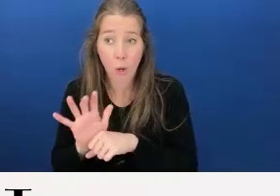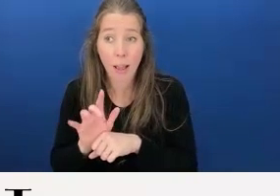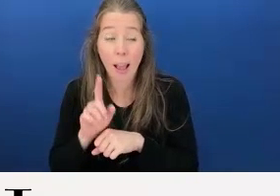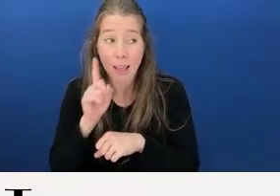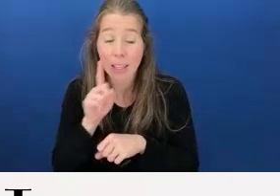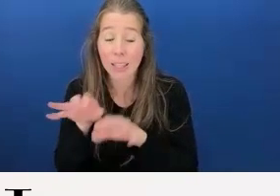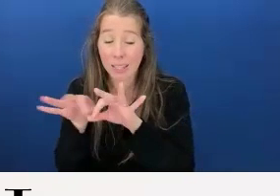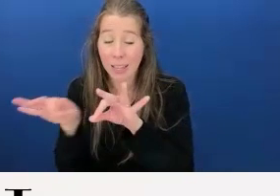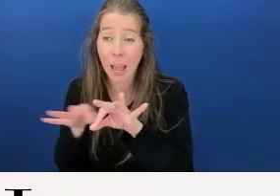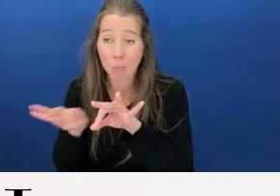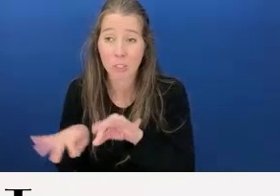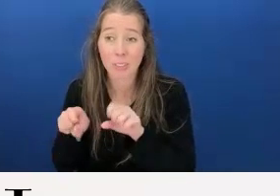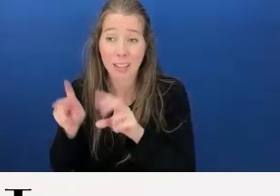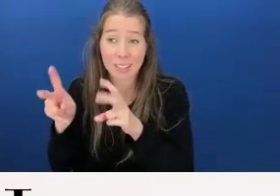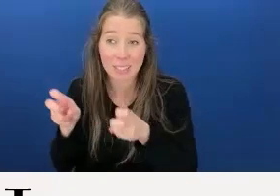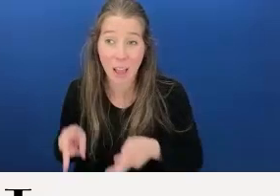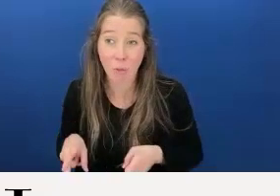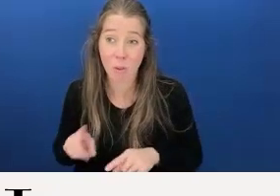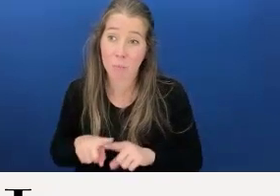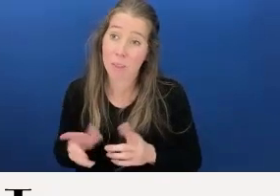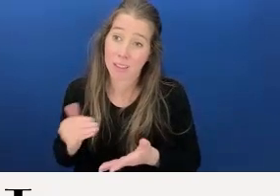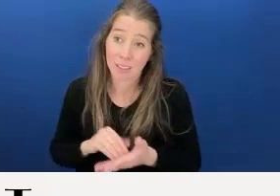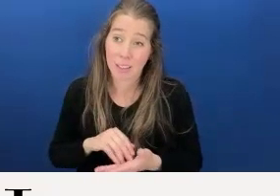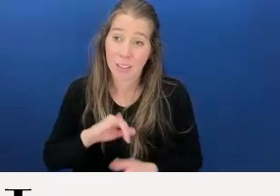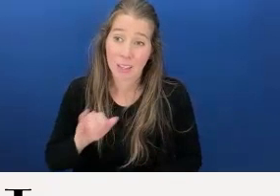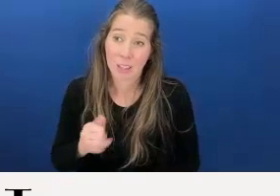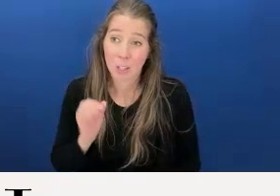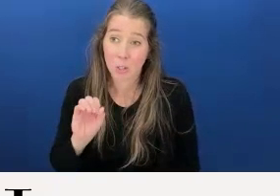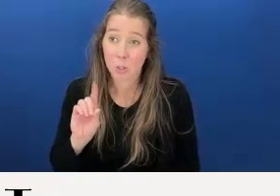can download. But again, as Jodie mentioned,